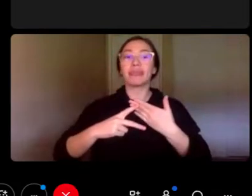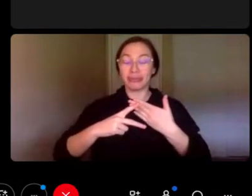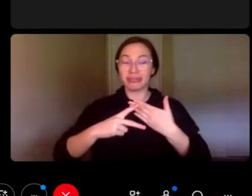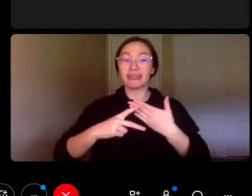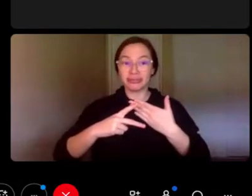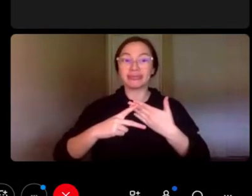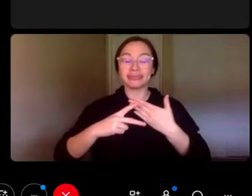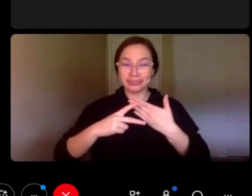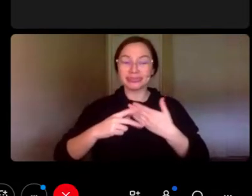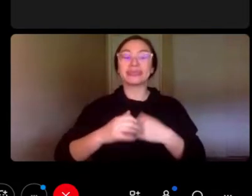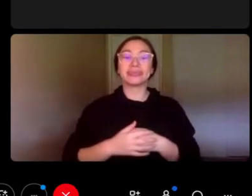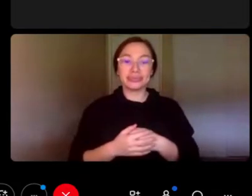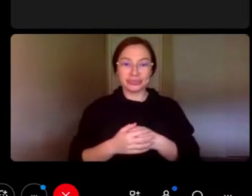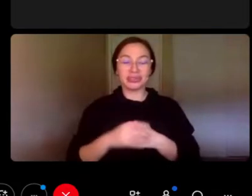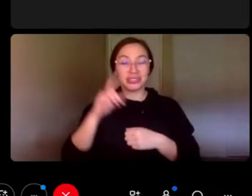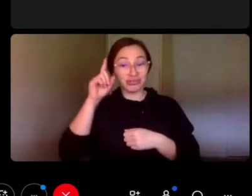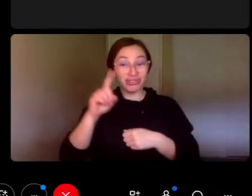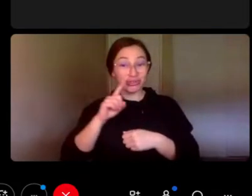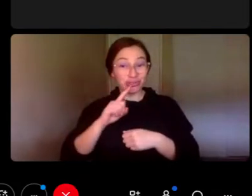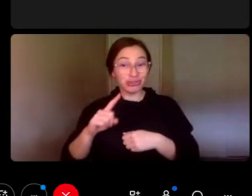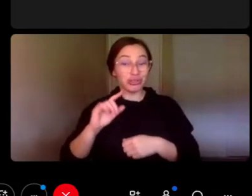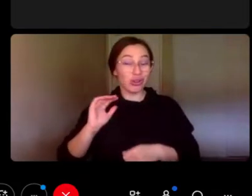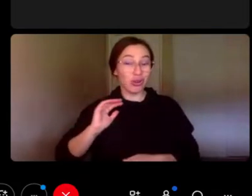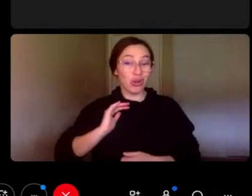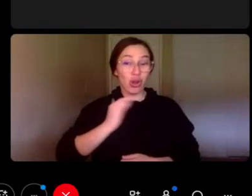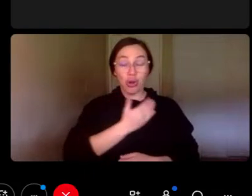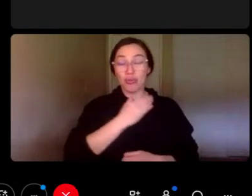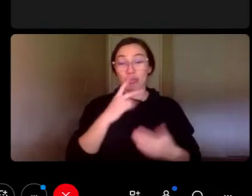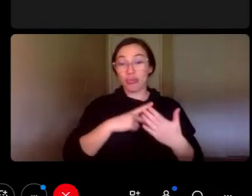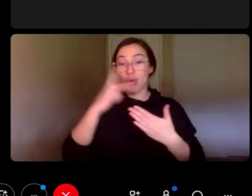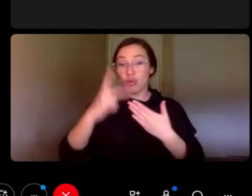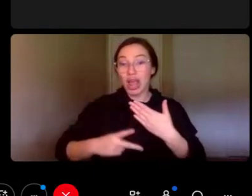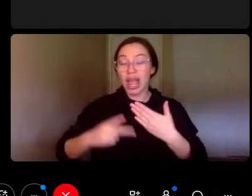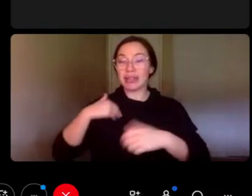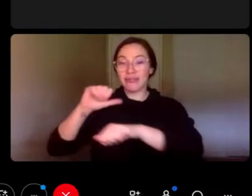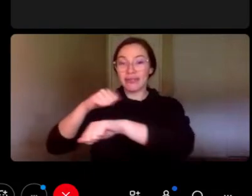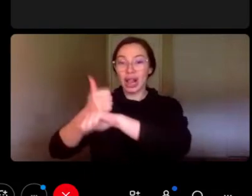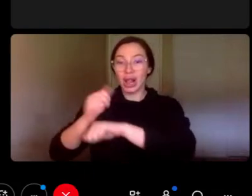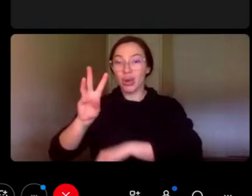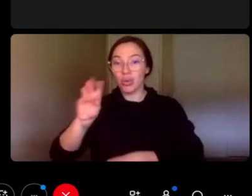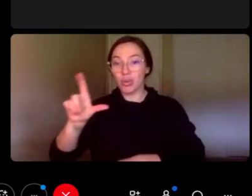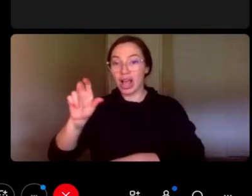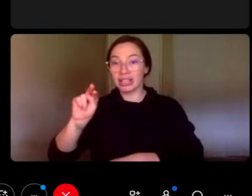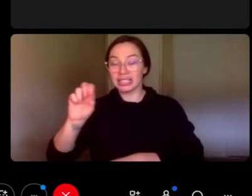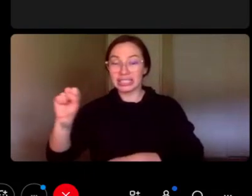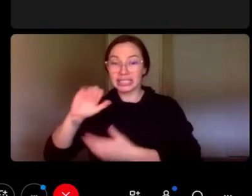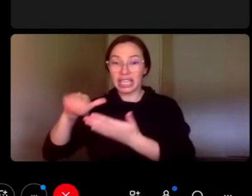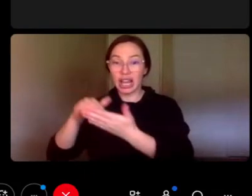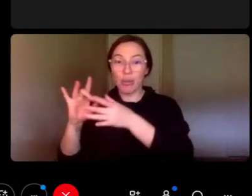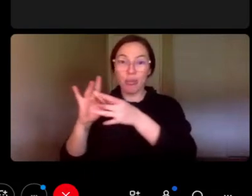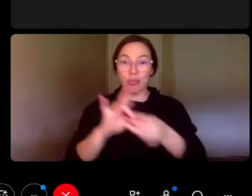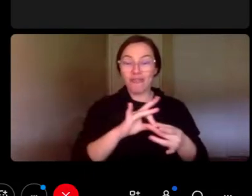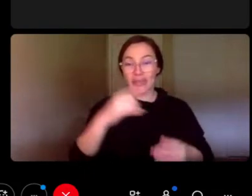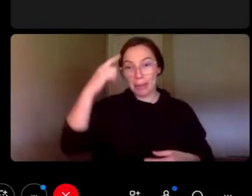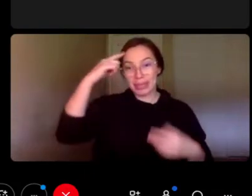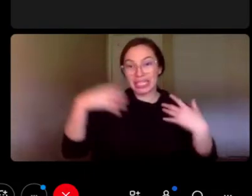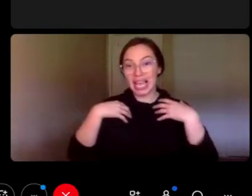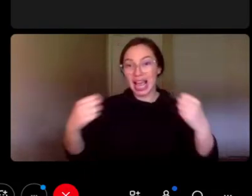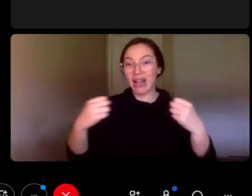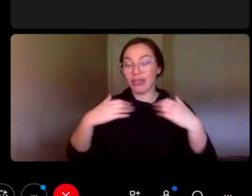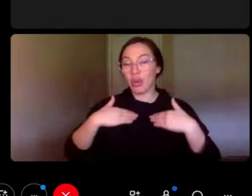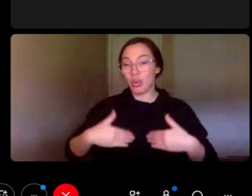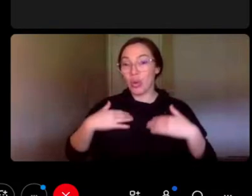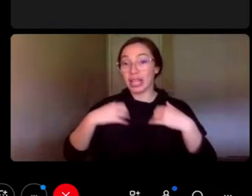for sure our programs, the wellness centers, the mental health wellness programs at our